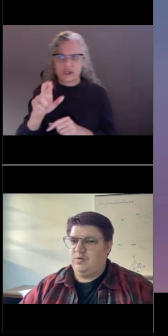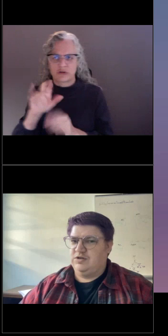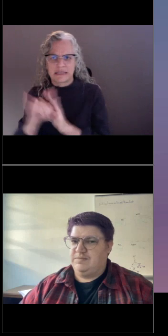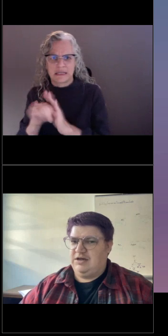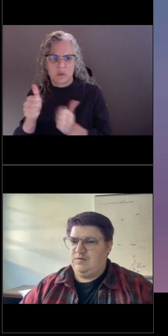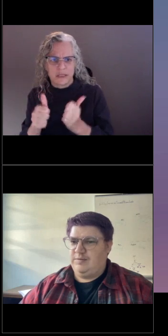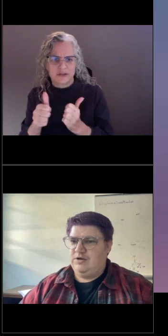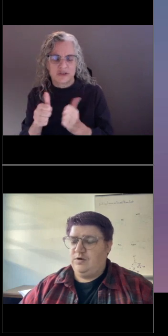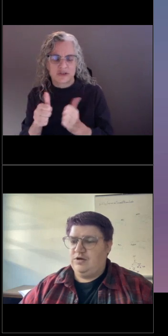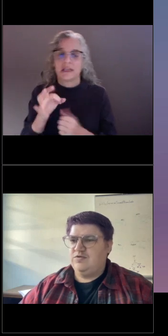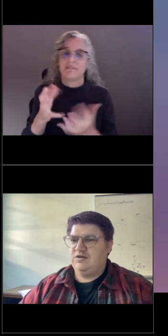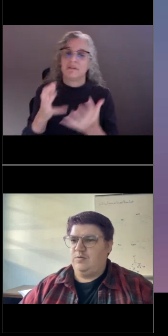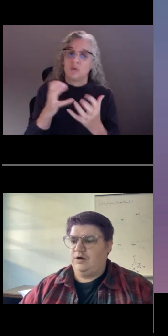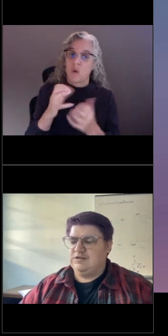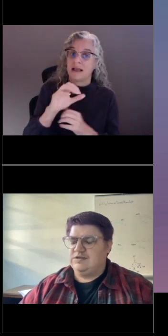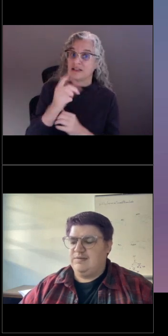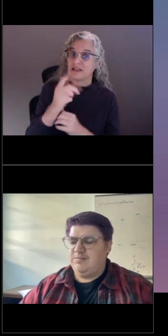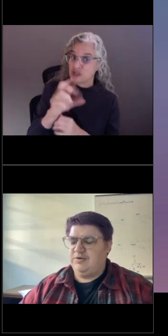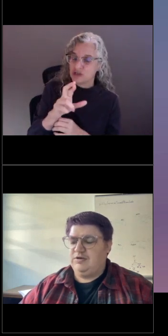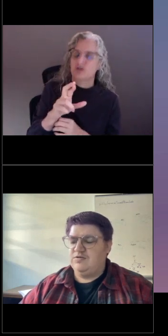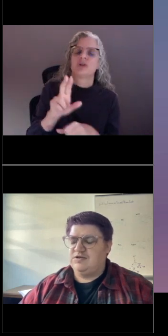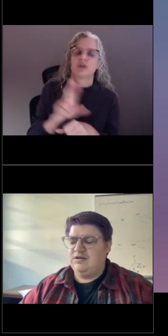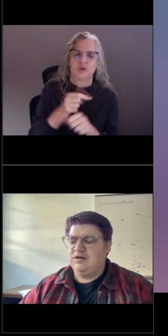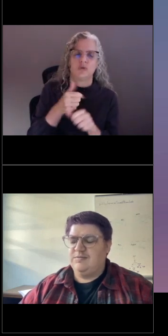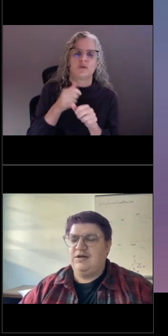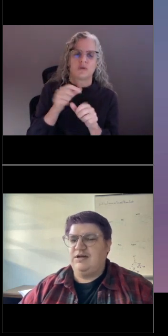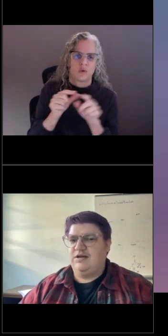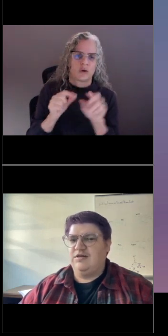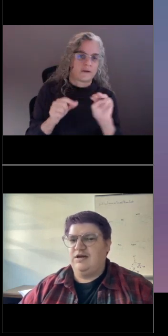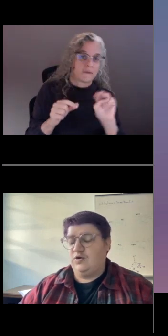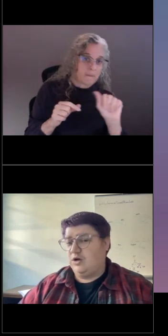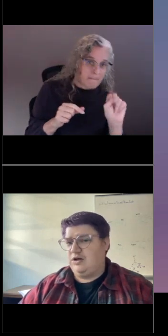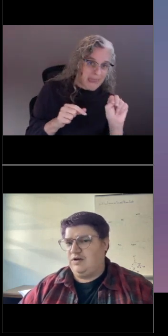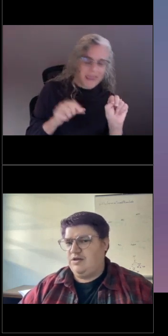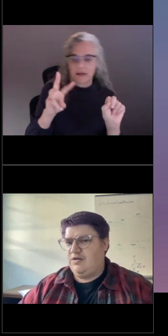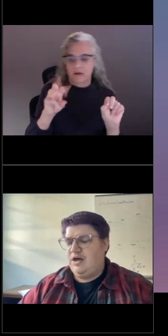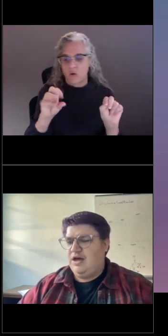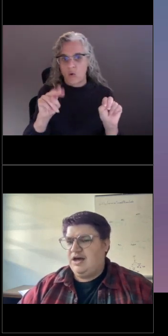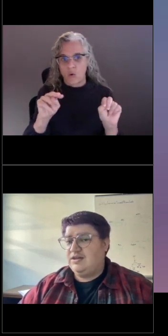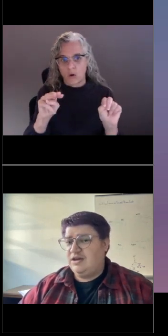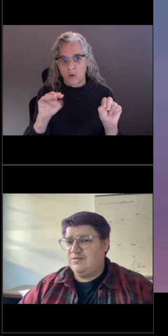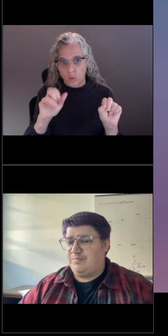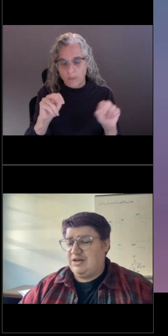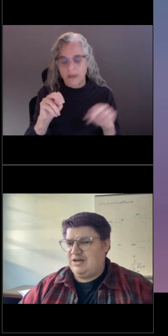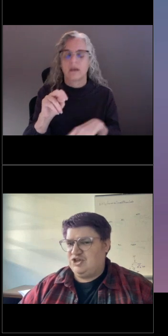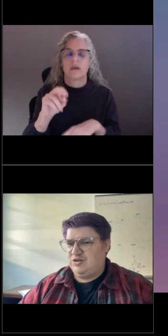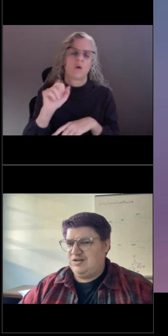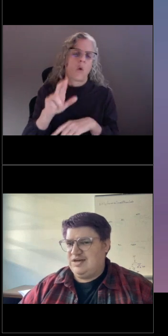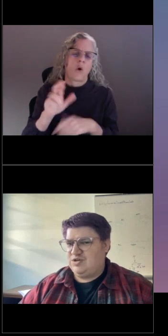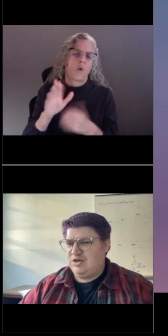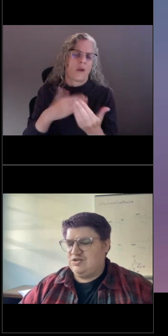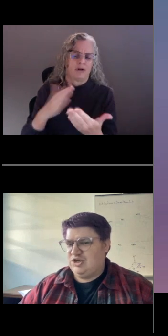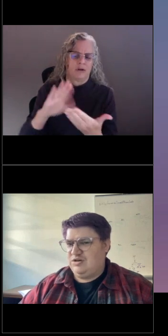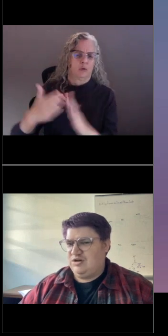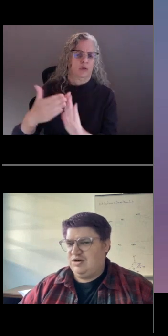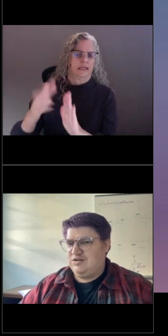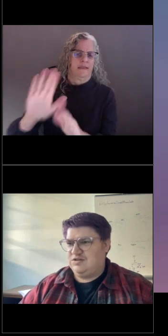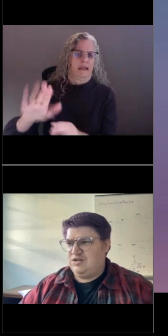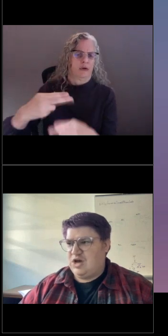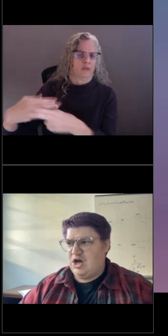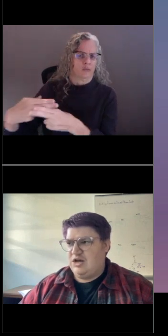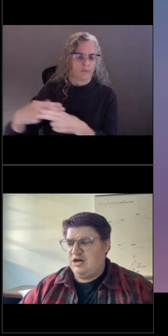using the words man and woman, or using the words that people use in the community that you're working with. And then the other big issue is that